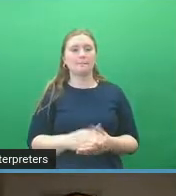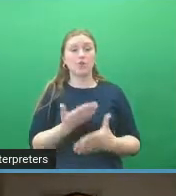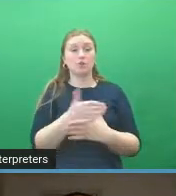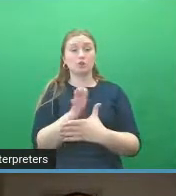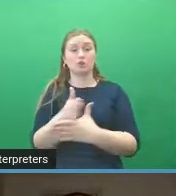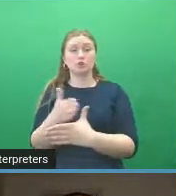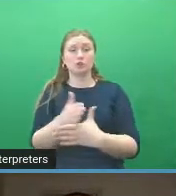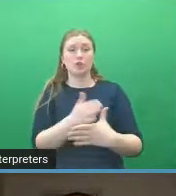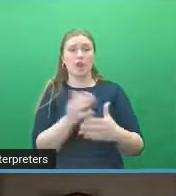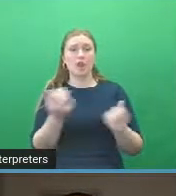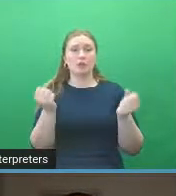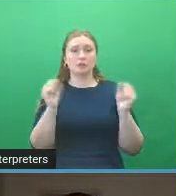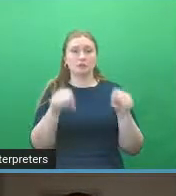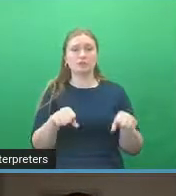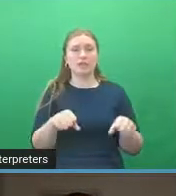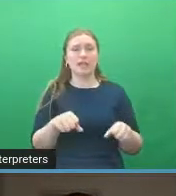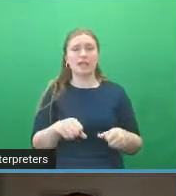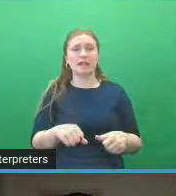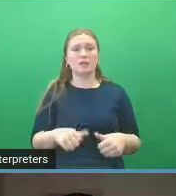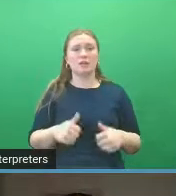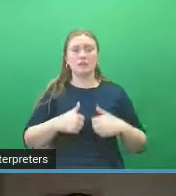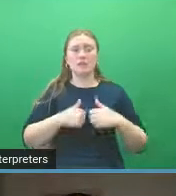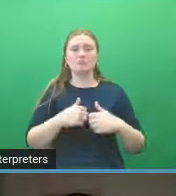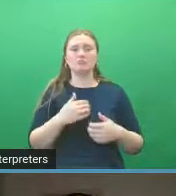functions made it for a lively event.